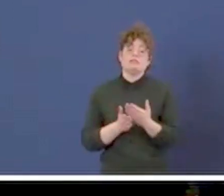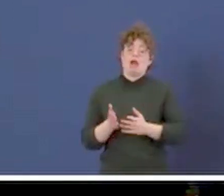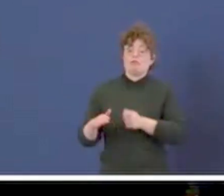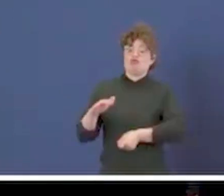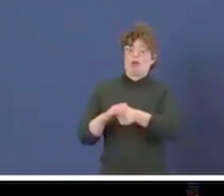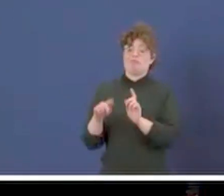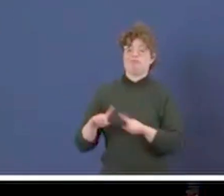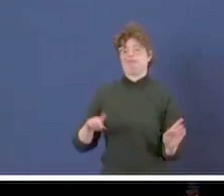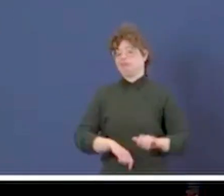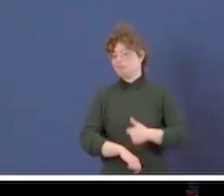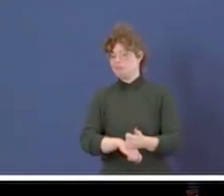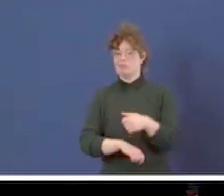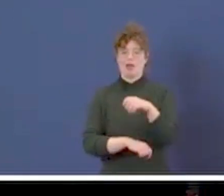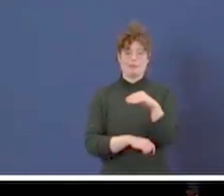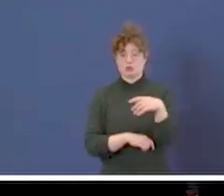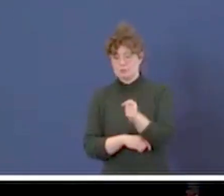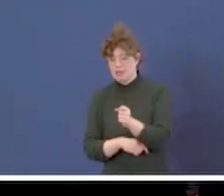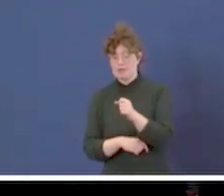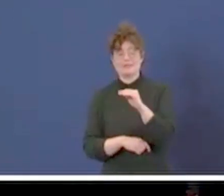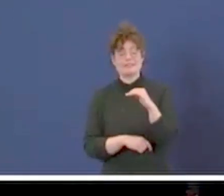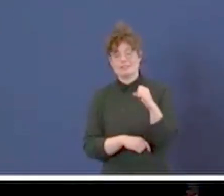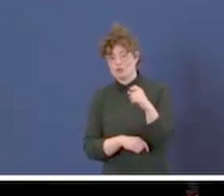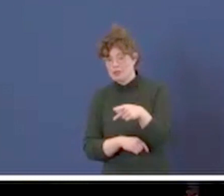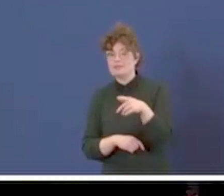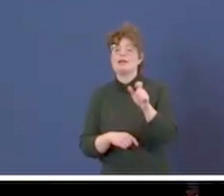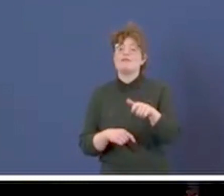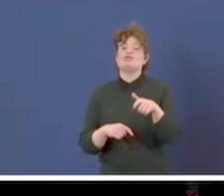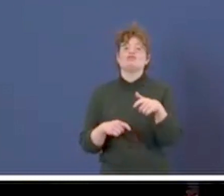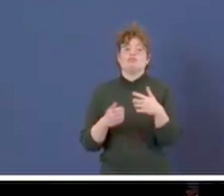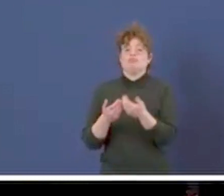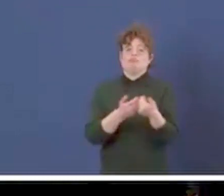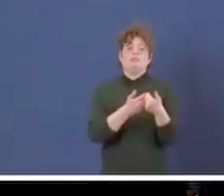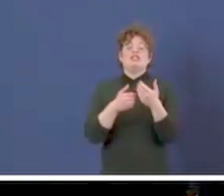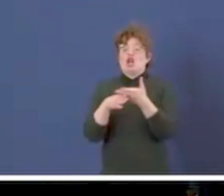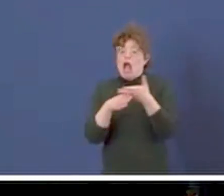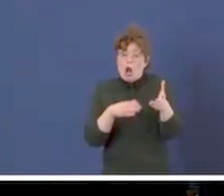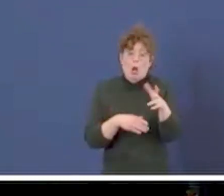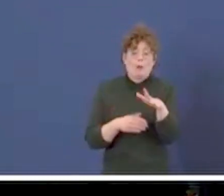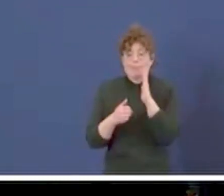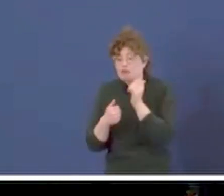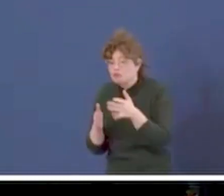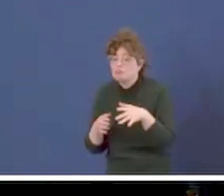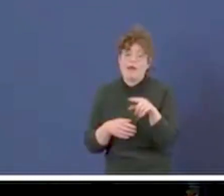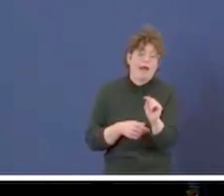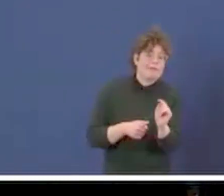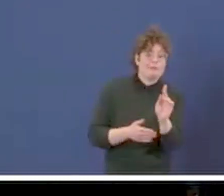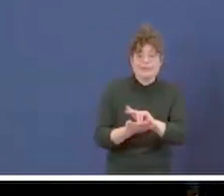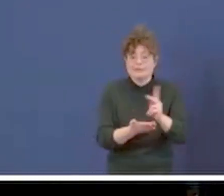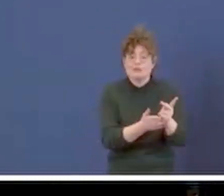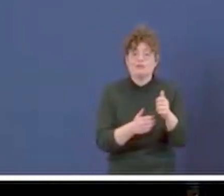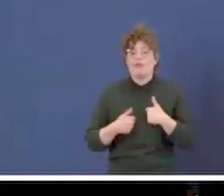set up different, like My Sister's Place, where residents need to share bedrooms, bathrooms, kitchen, living